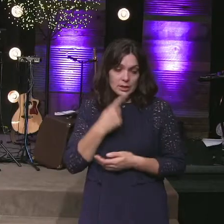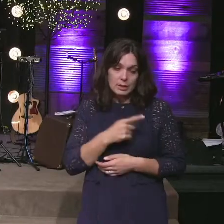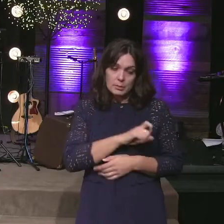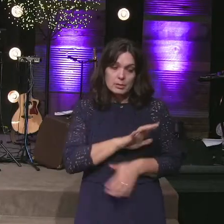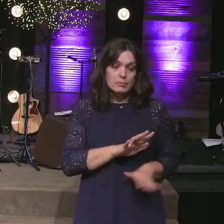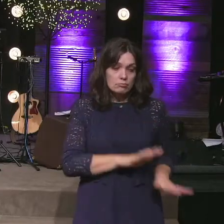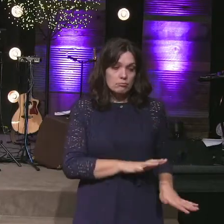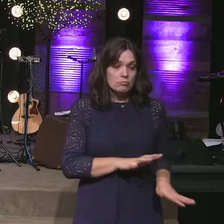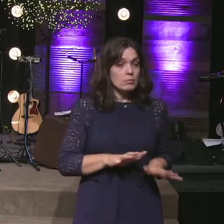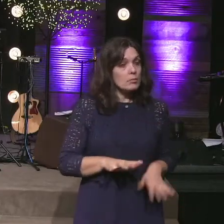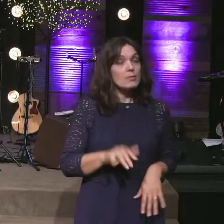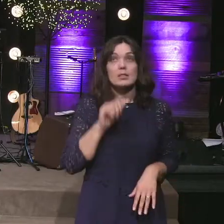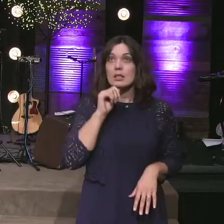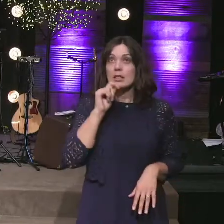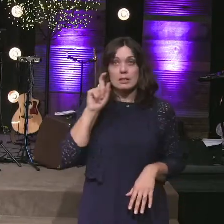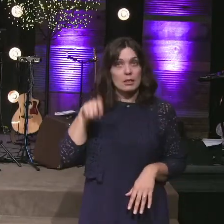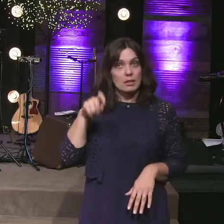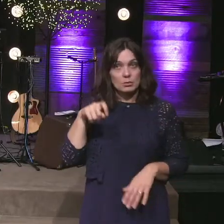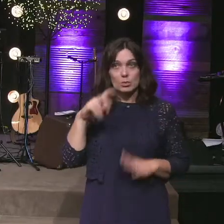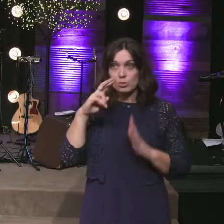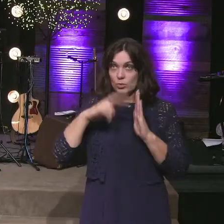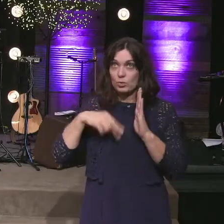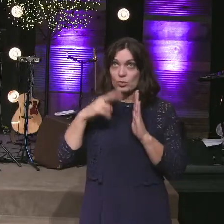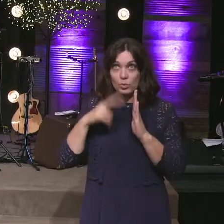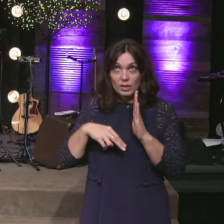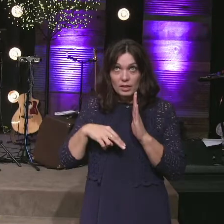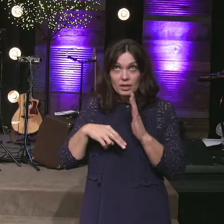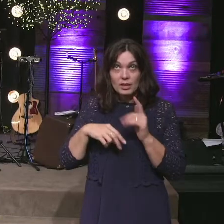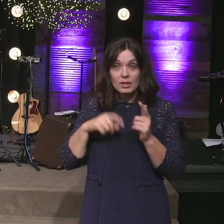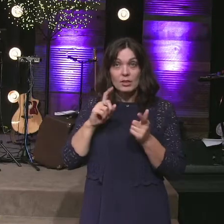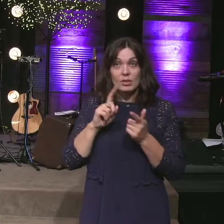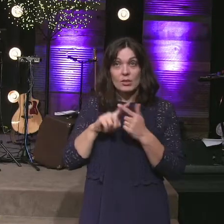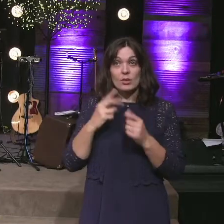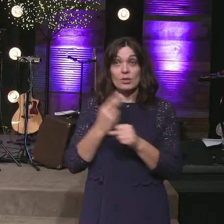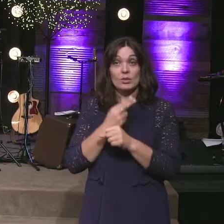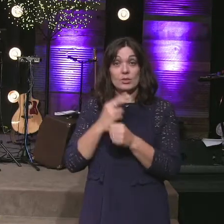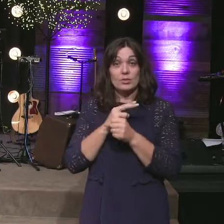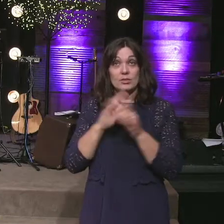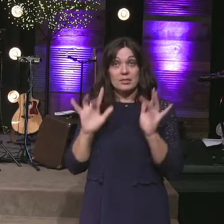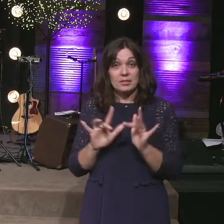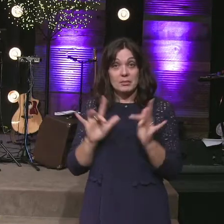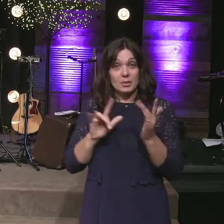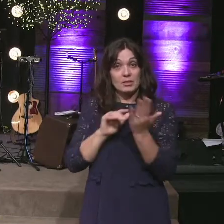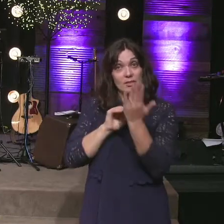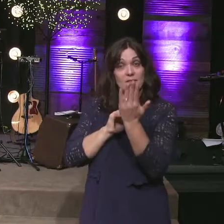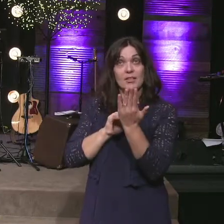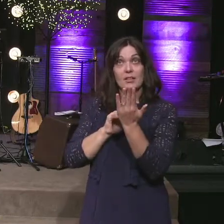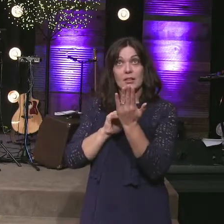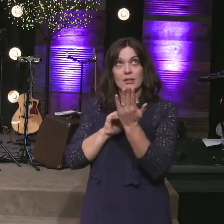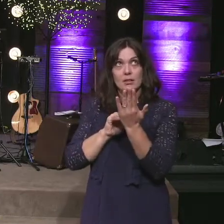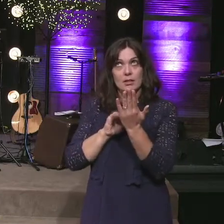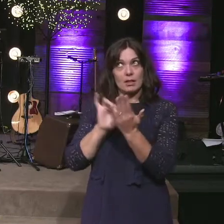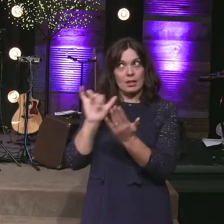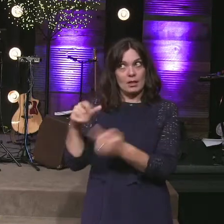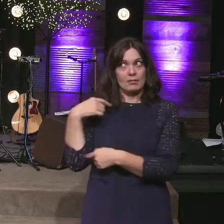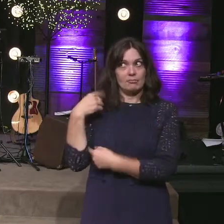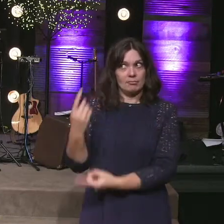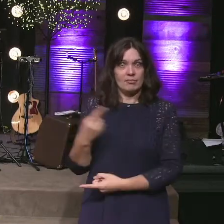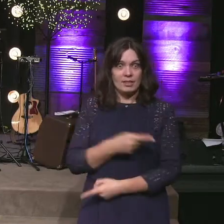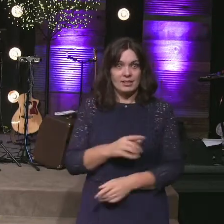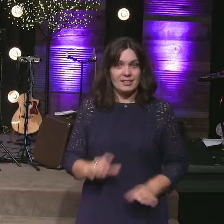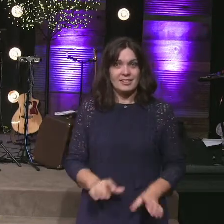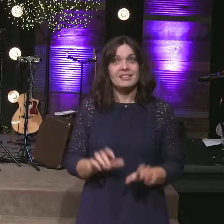He's not supposed to read or have screen time. And that's all he does.